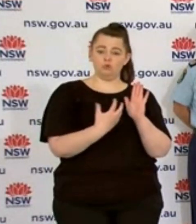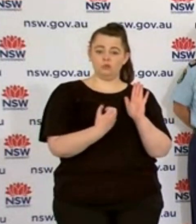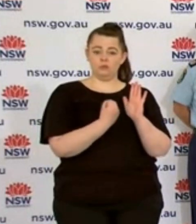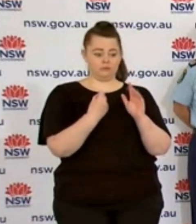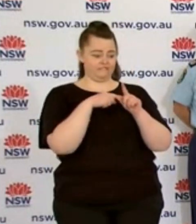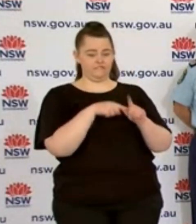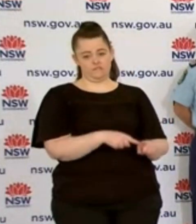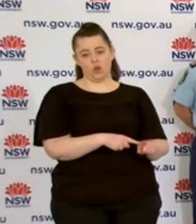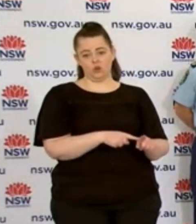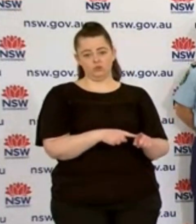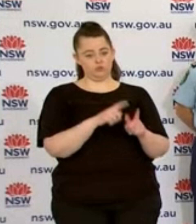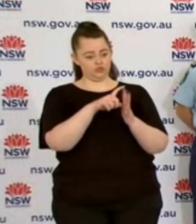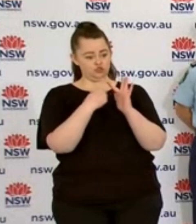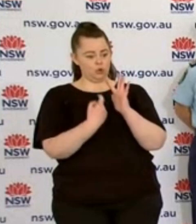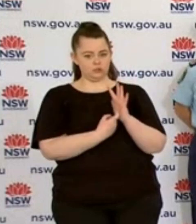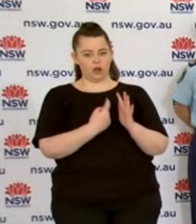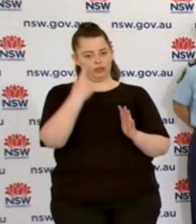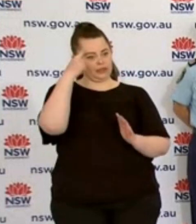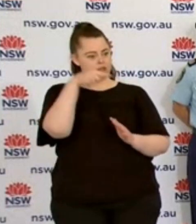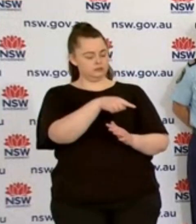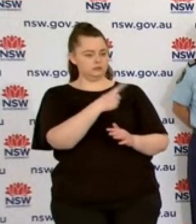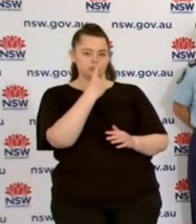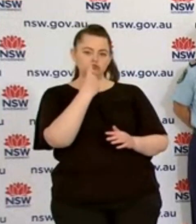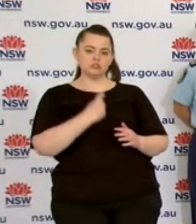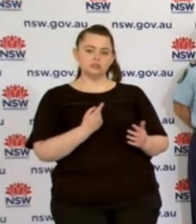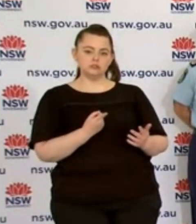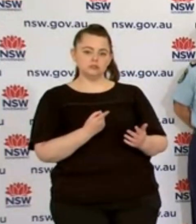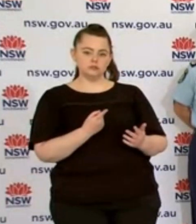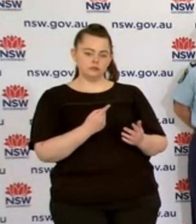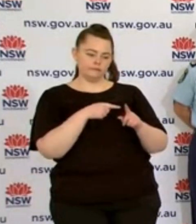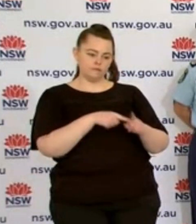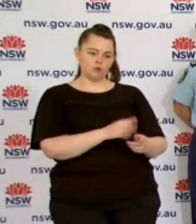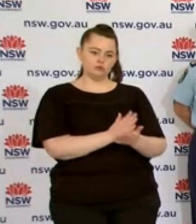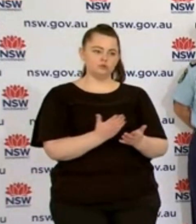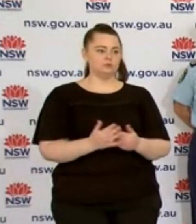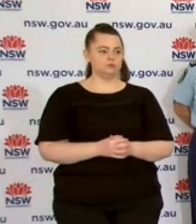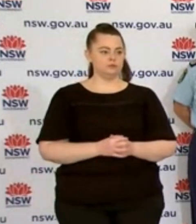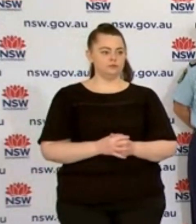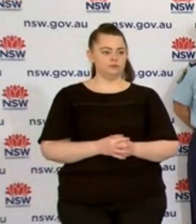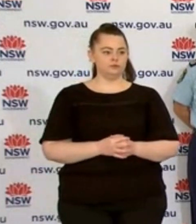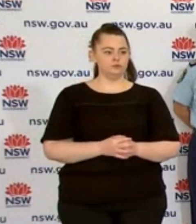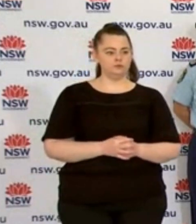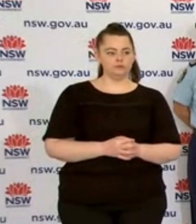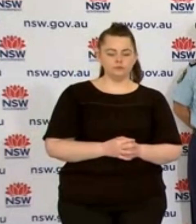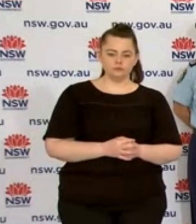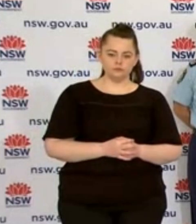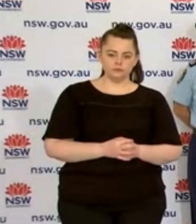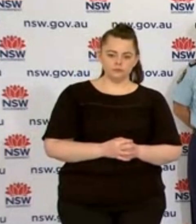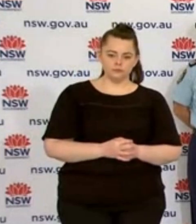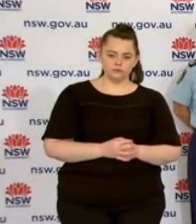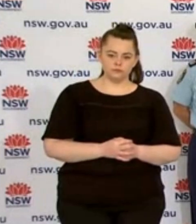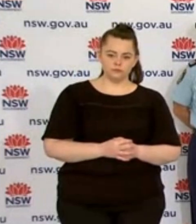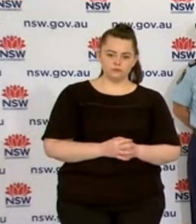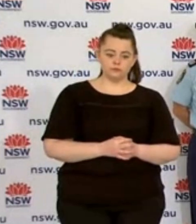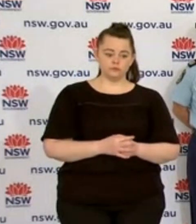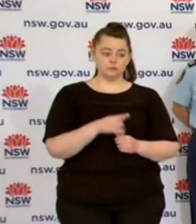that responsibility seriously in doing those orders. Has anyone requested accommodation in the special health accommodation but been denied